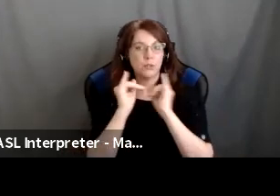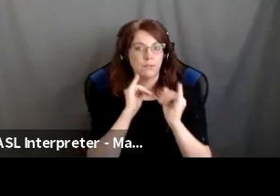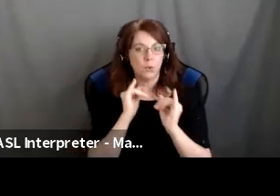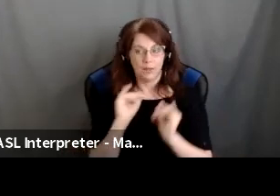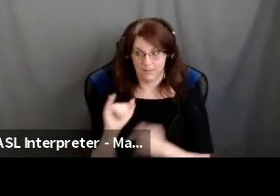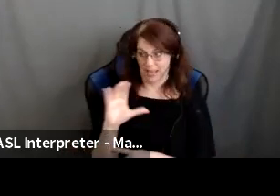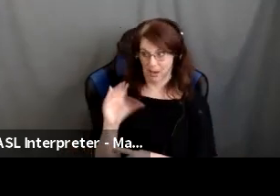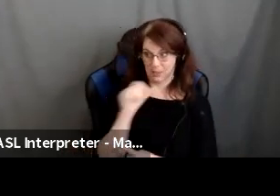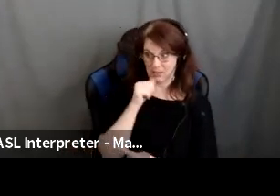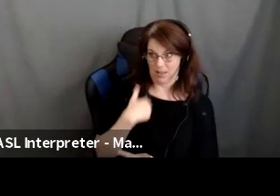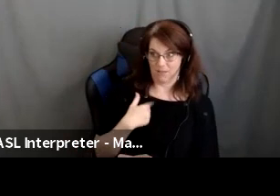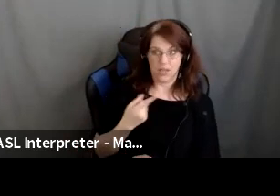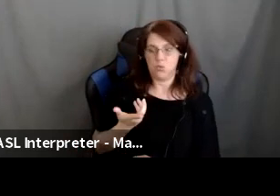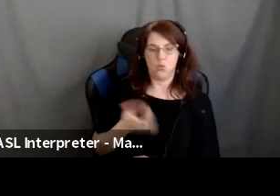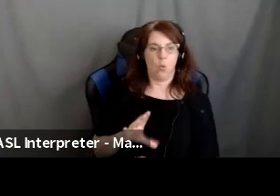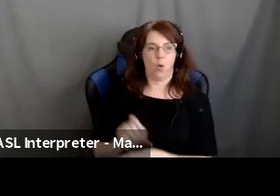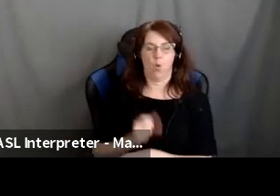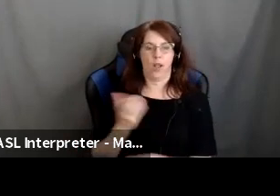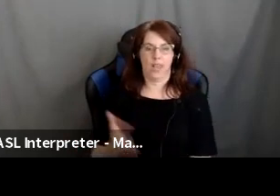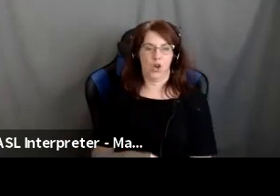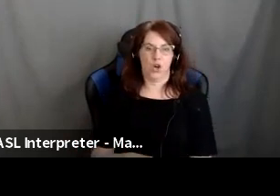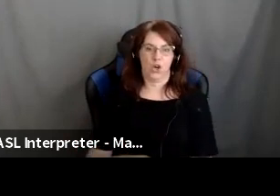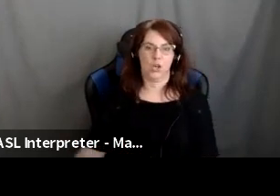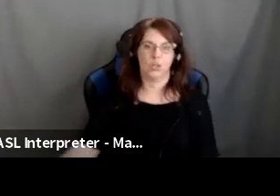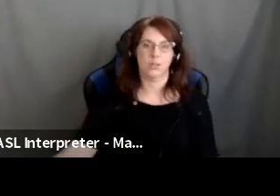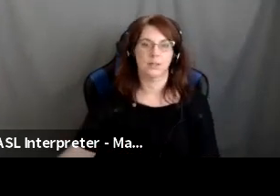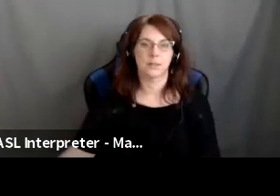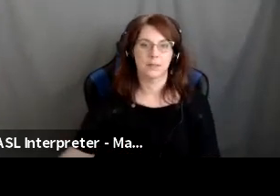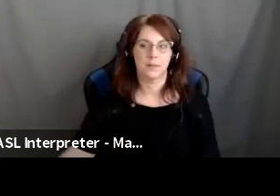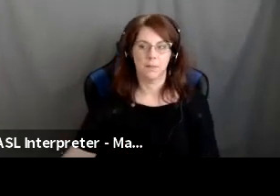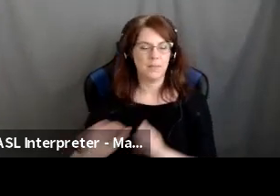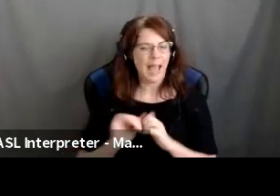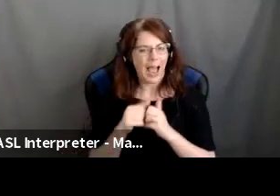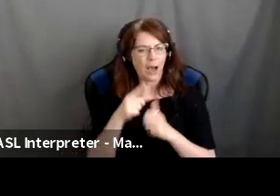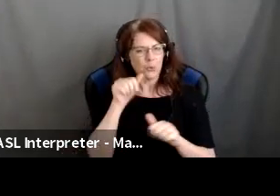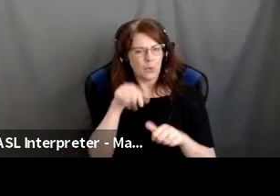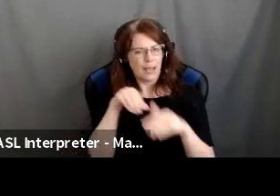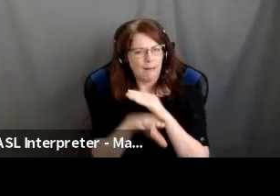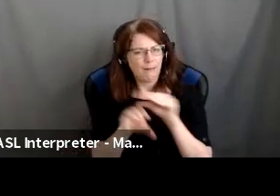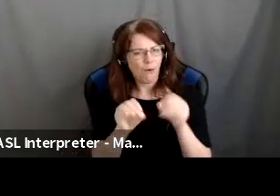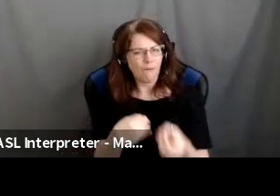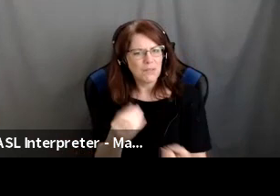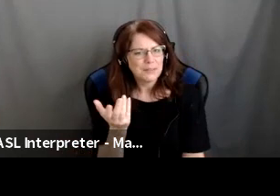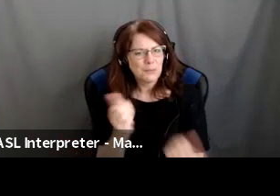company doesn't have that, you don't want to work there pretty much, because how are you going to be able to get into the office